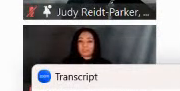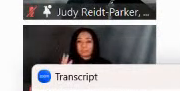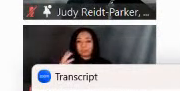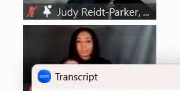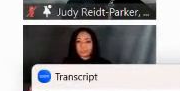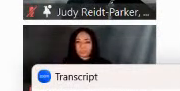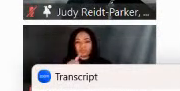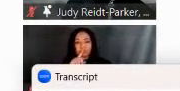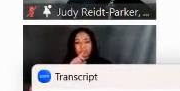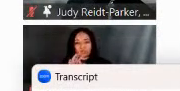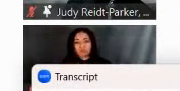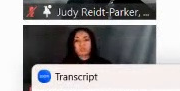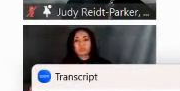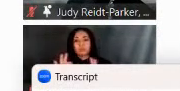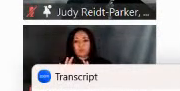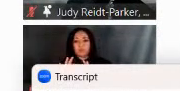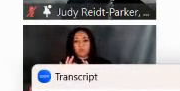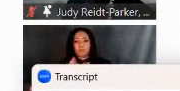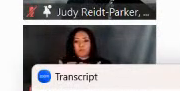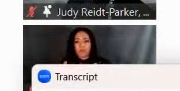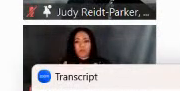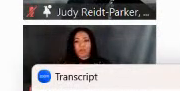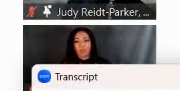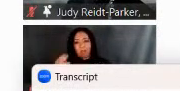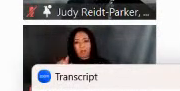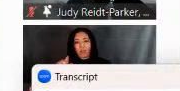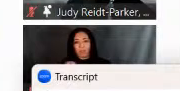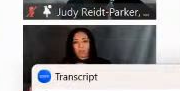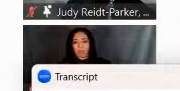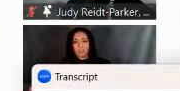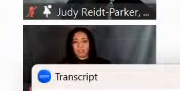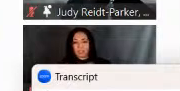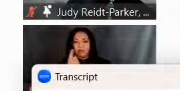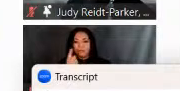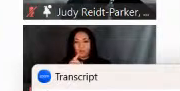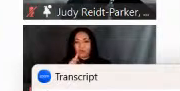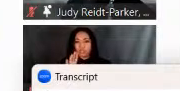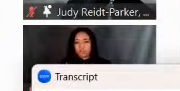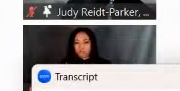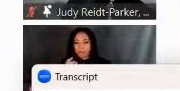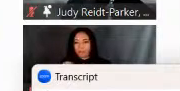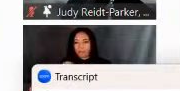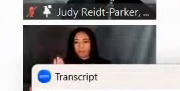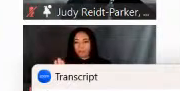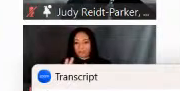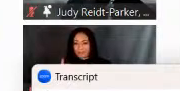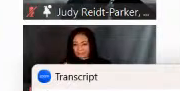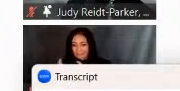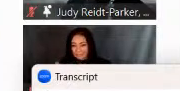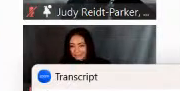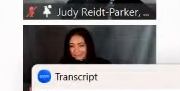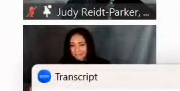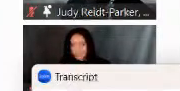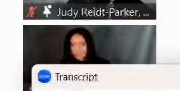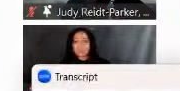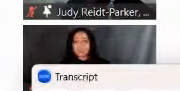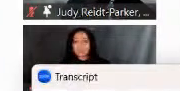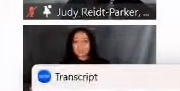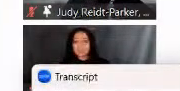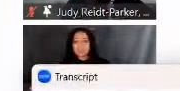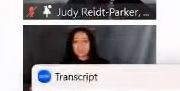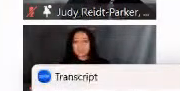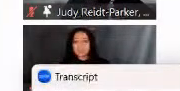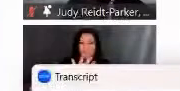component in providing a high quality program for children and their families. And although Title V state preschool programs have this as a